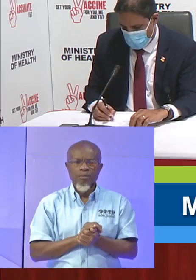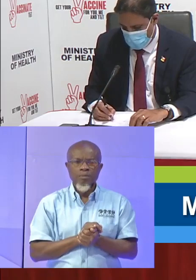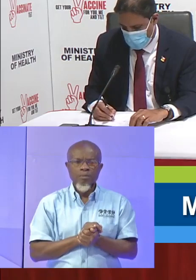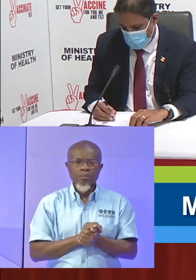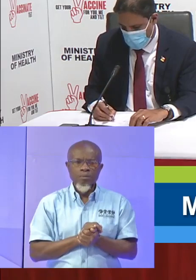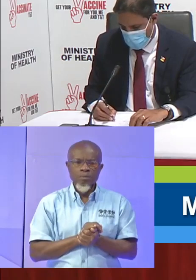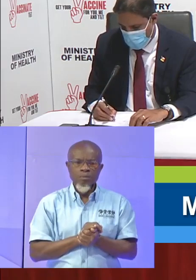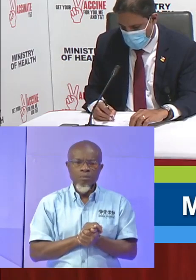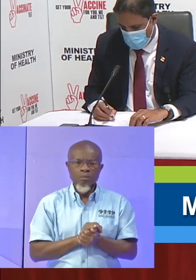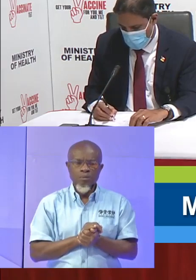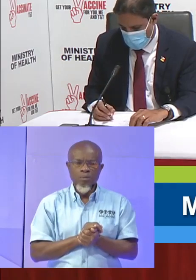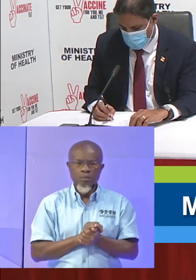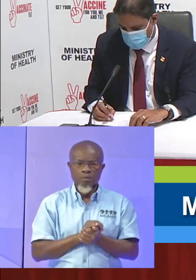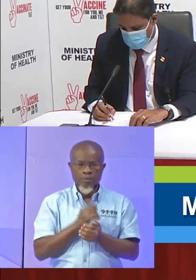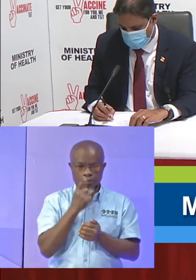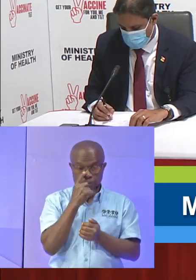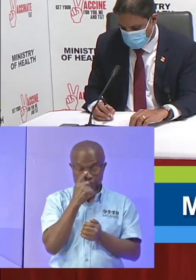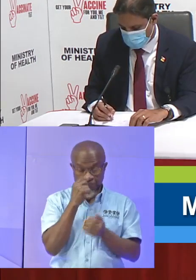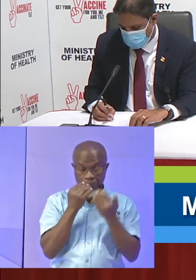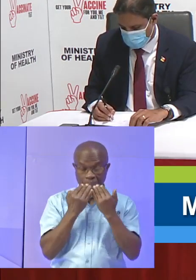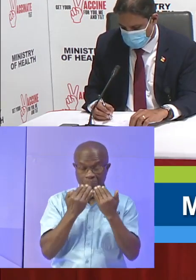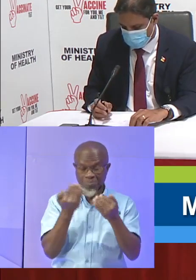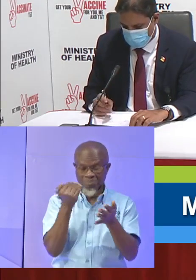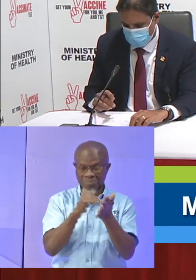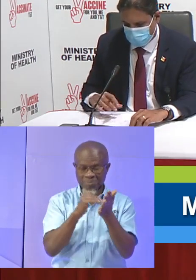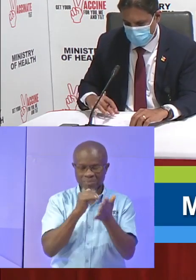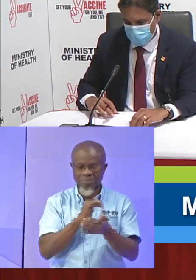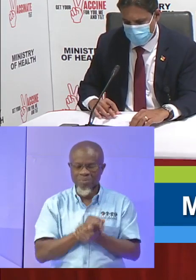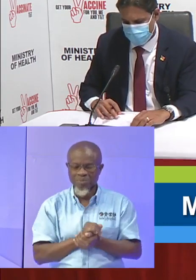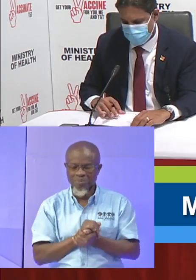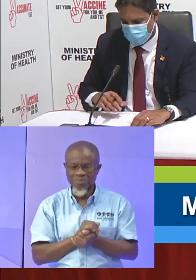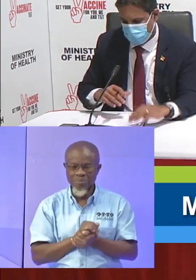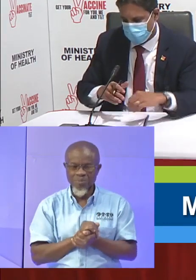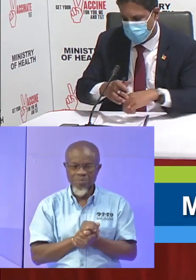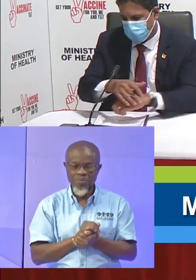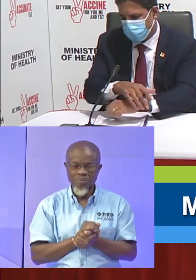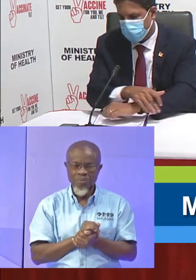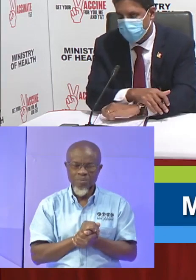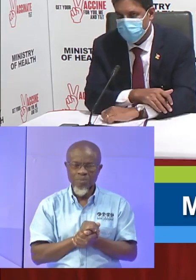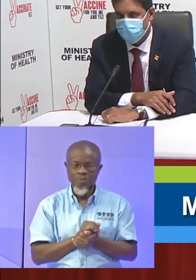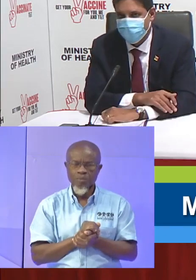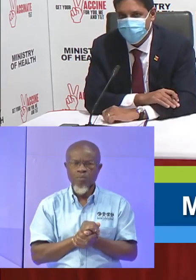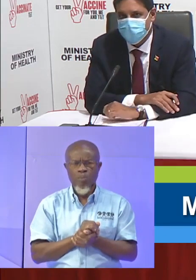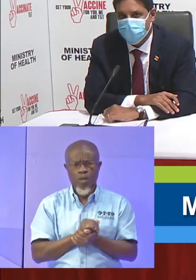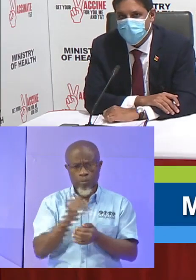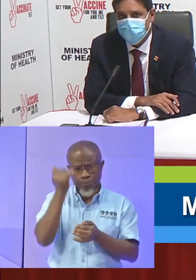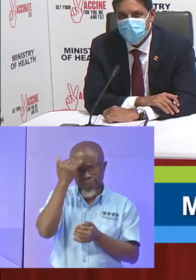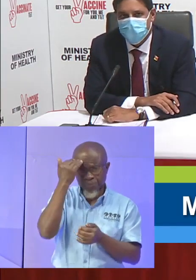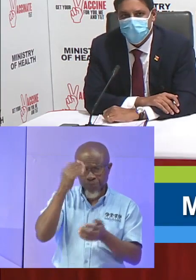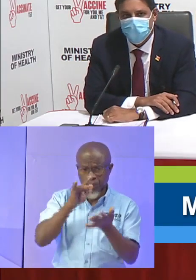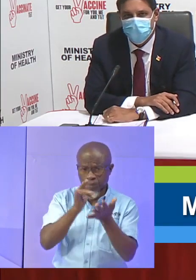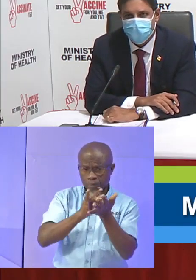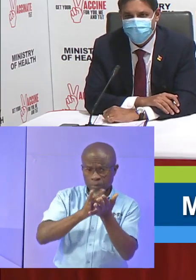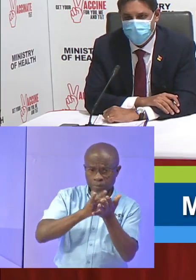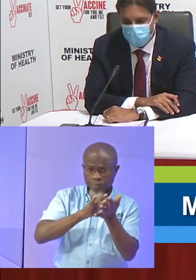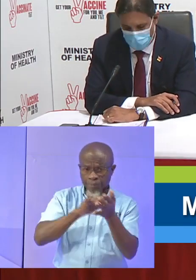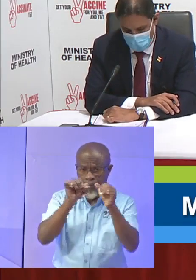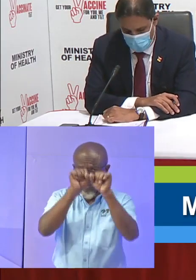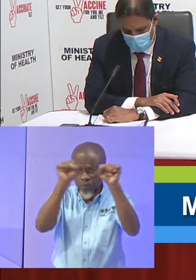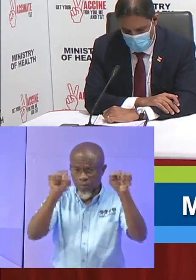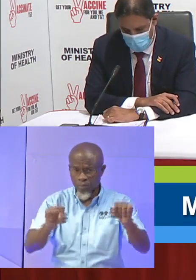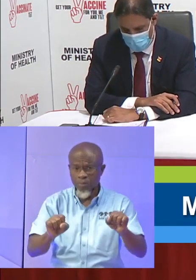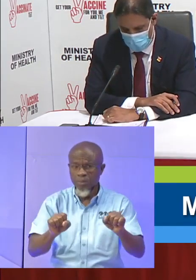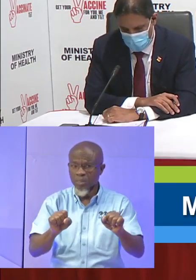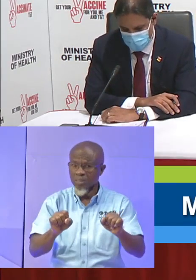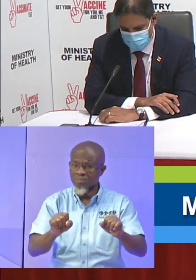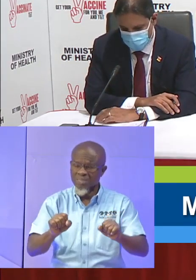Hi, thank you again so much. Minister, I know that the medical system is a bit strained in terms of resources,